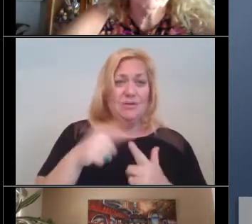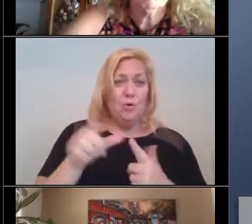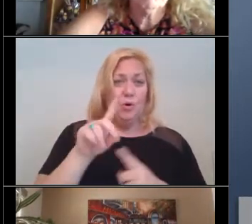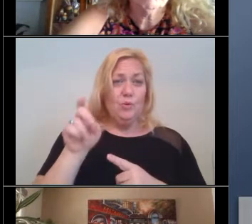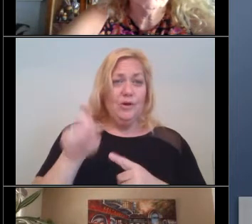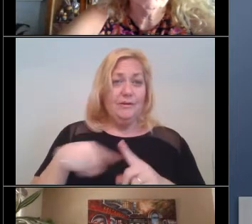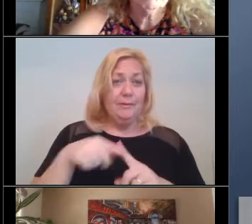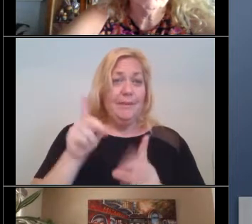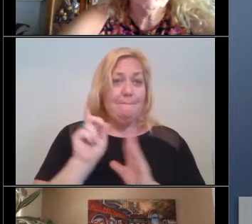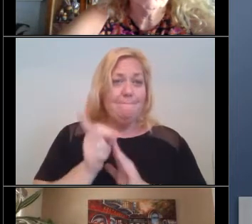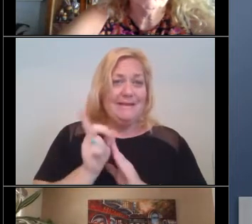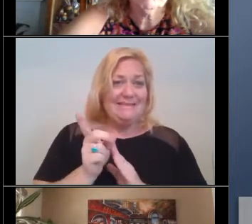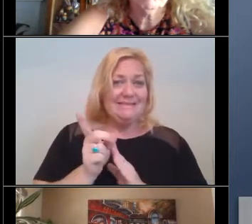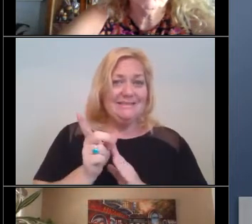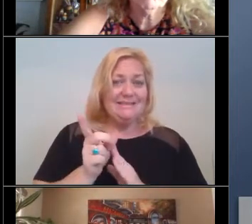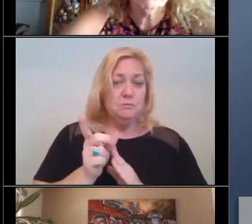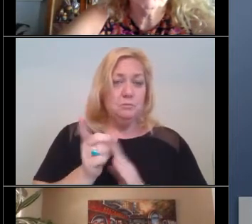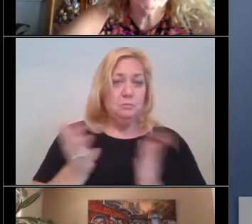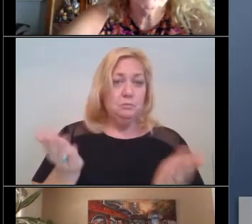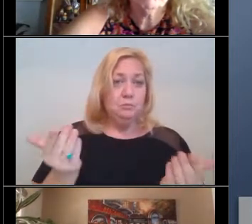minutes?